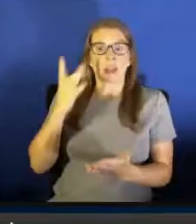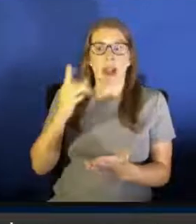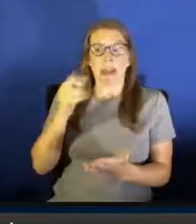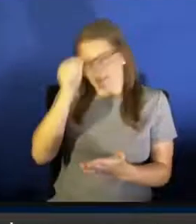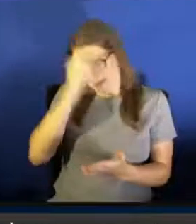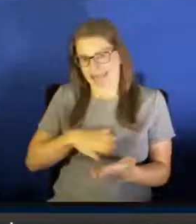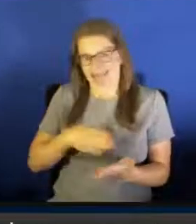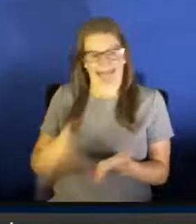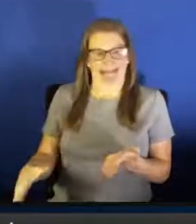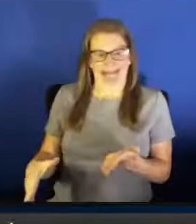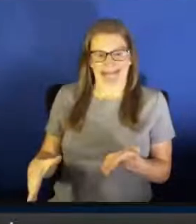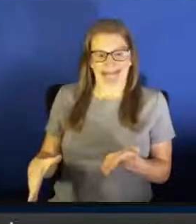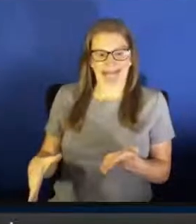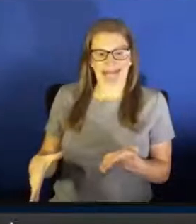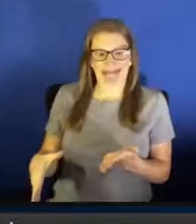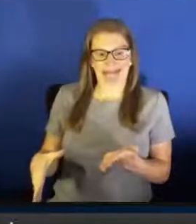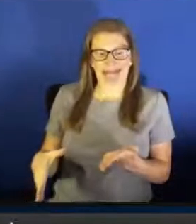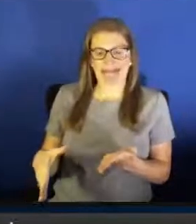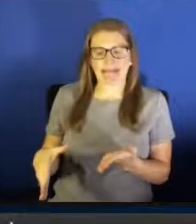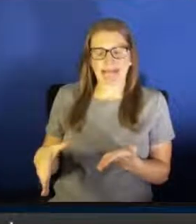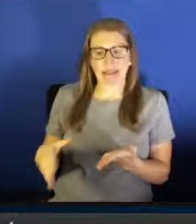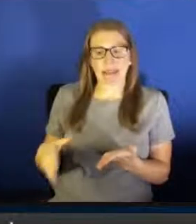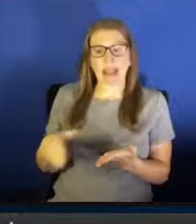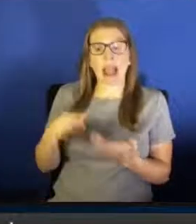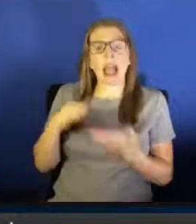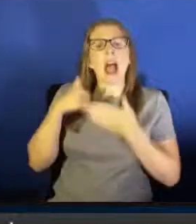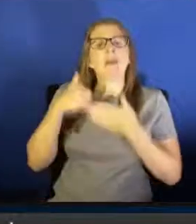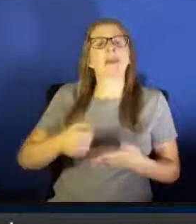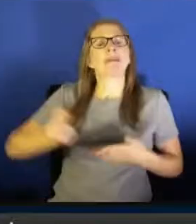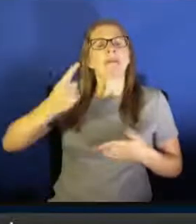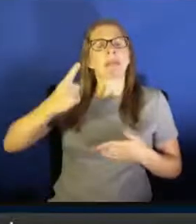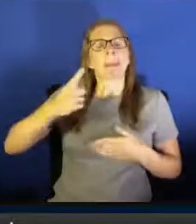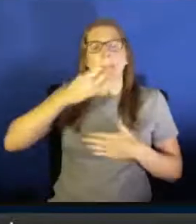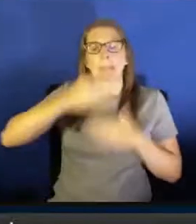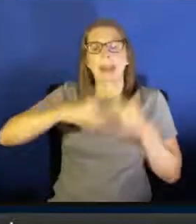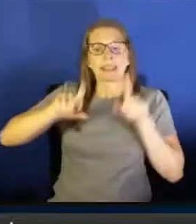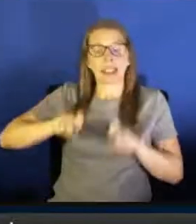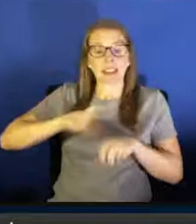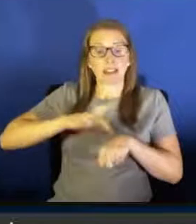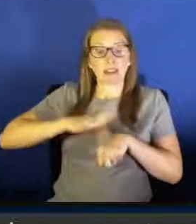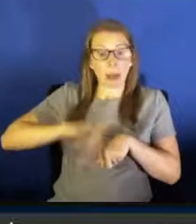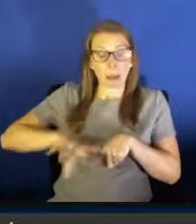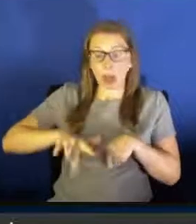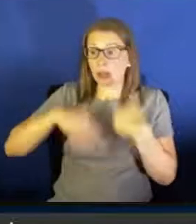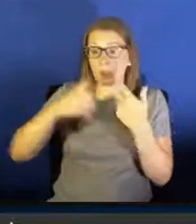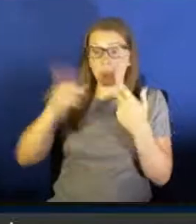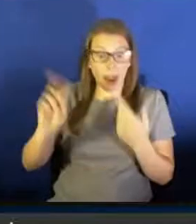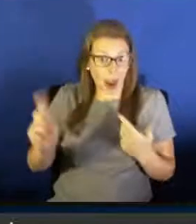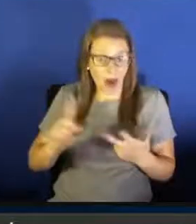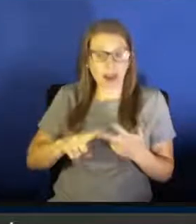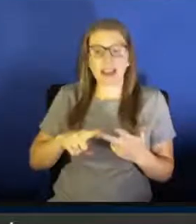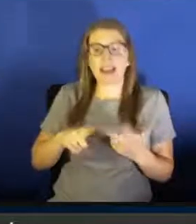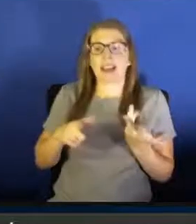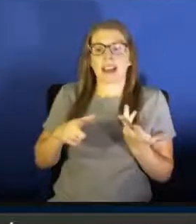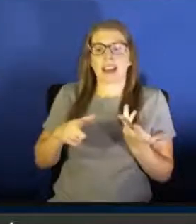to understand what this blood test is, that it's available, and it certainly could be a good first step in getting somebody through your door,